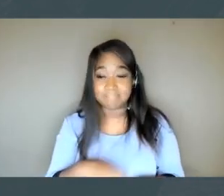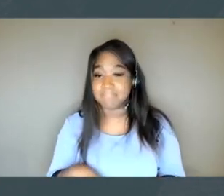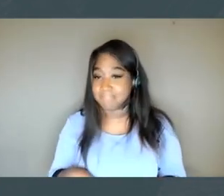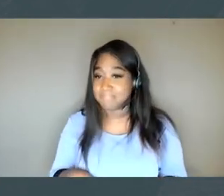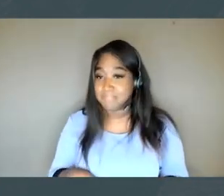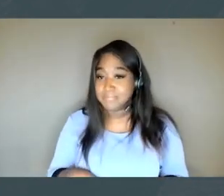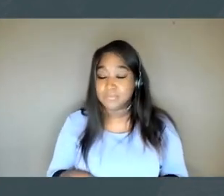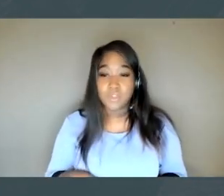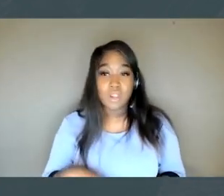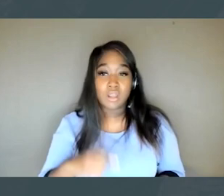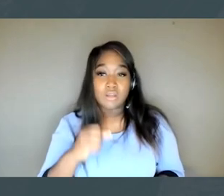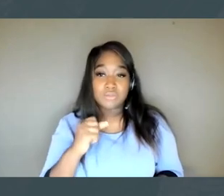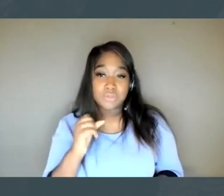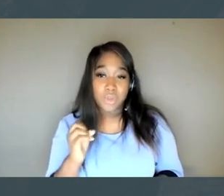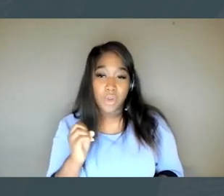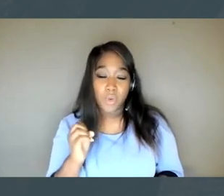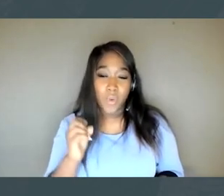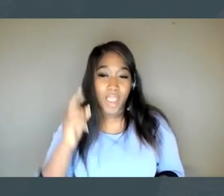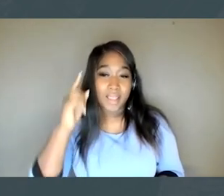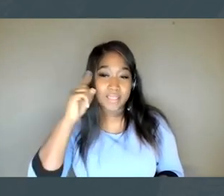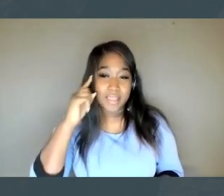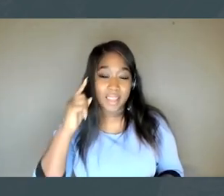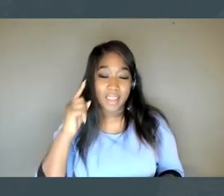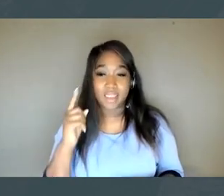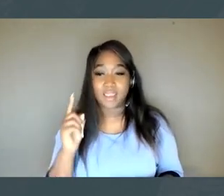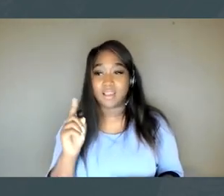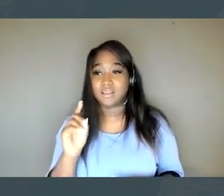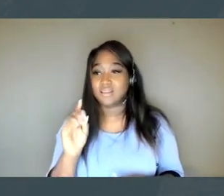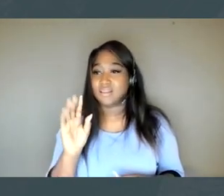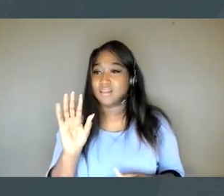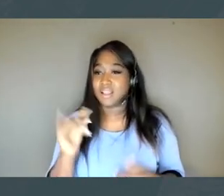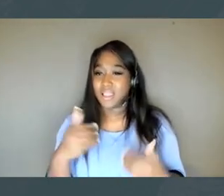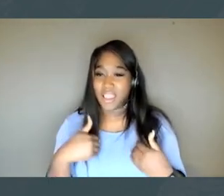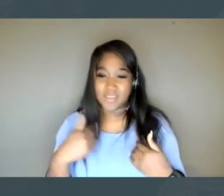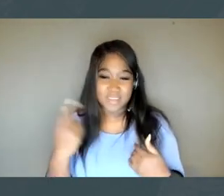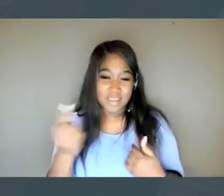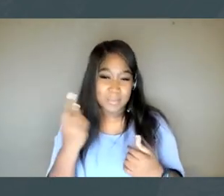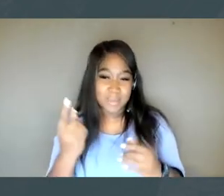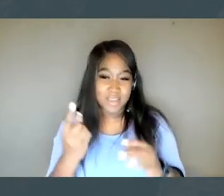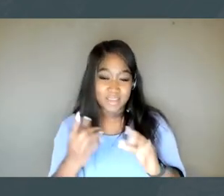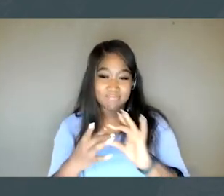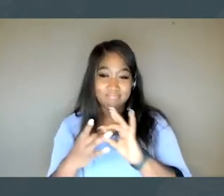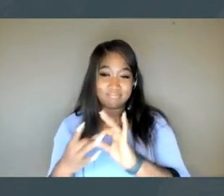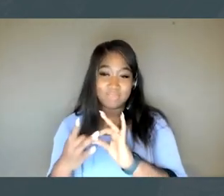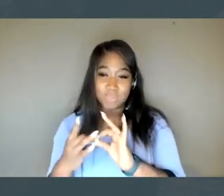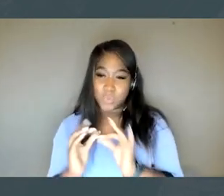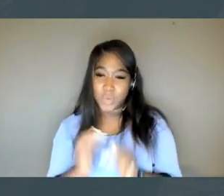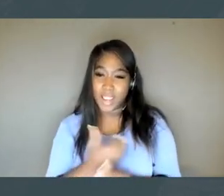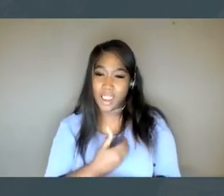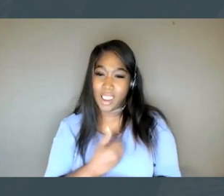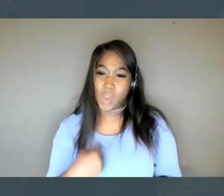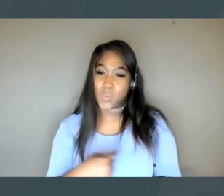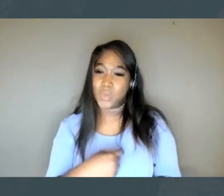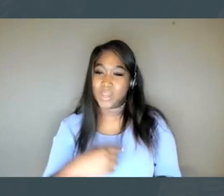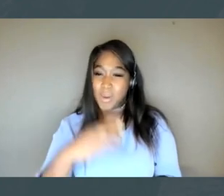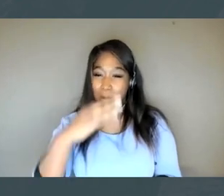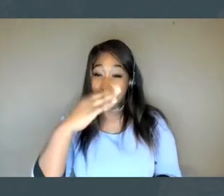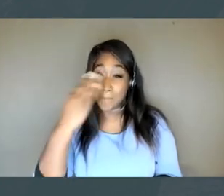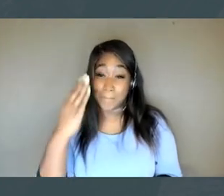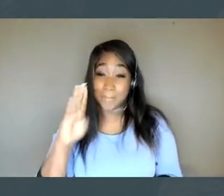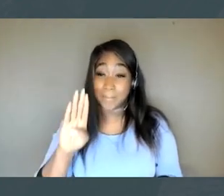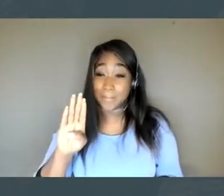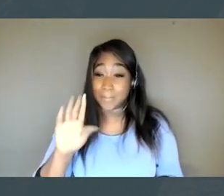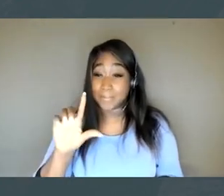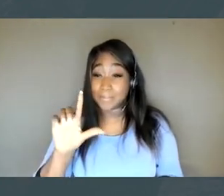think, and I think that there's something about, you know, how we are blackened, right? And I think that if, you